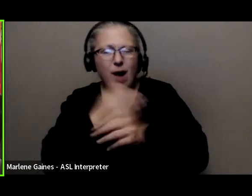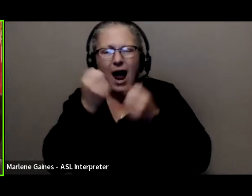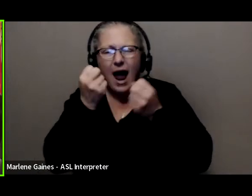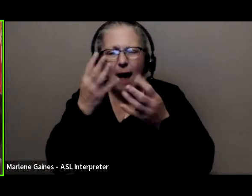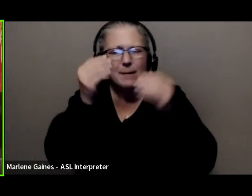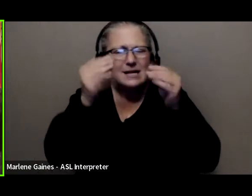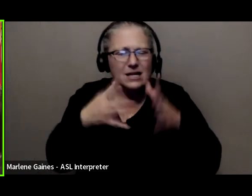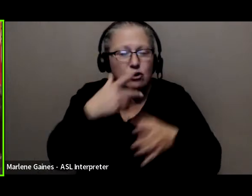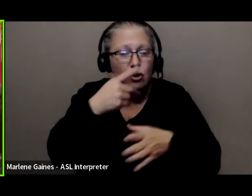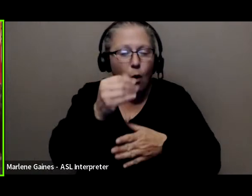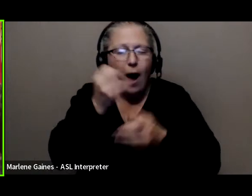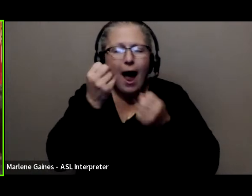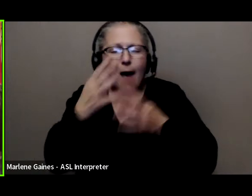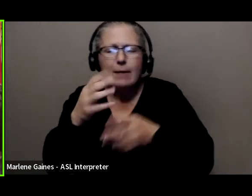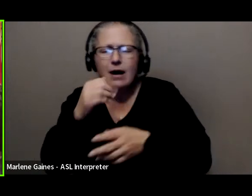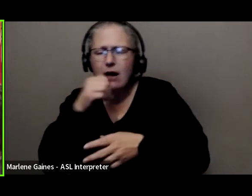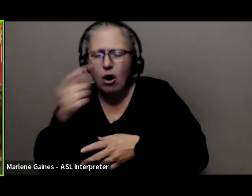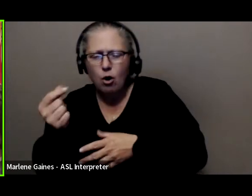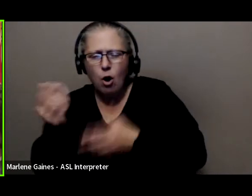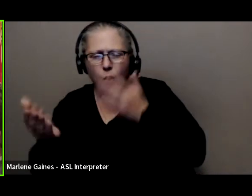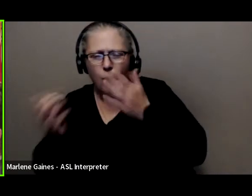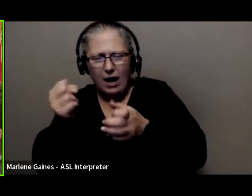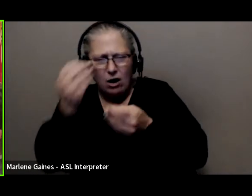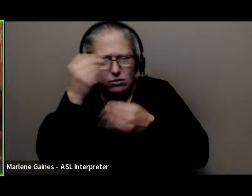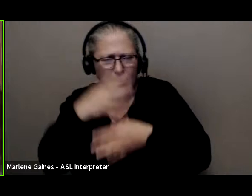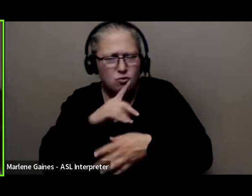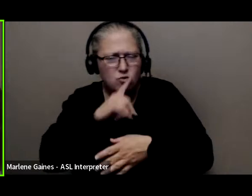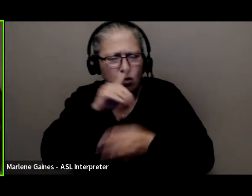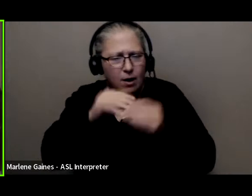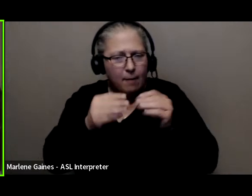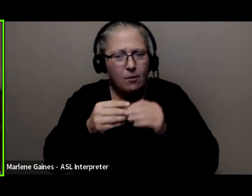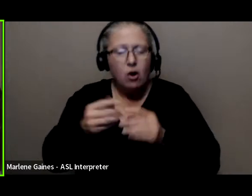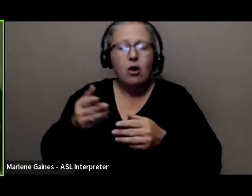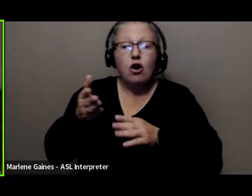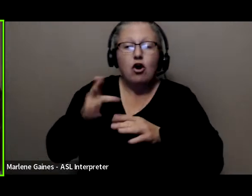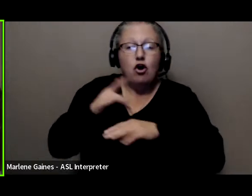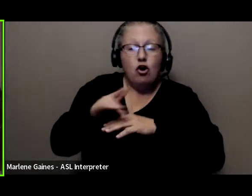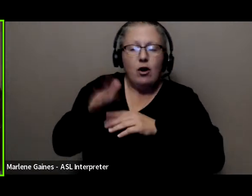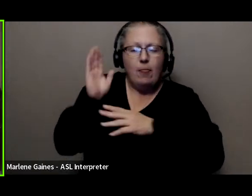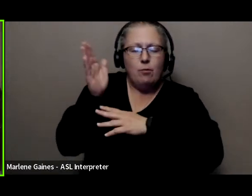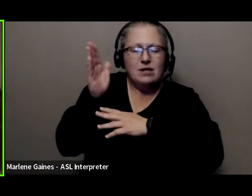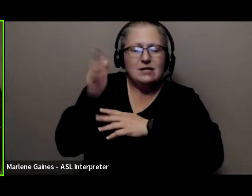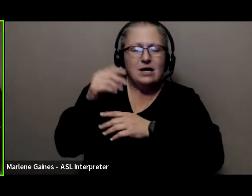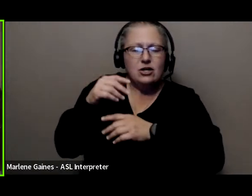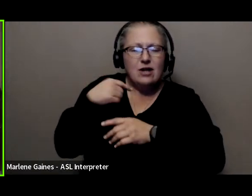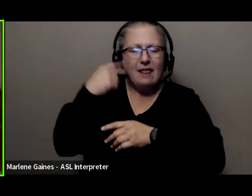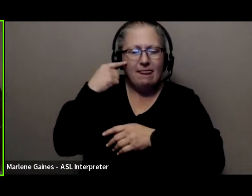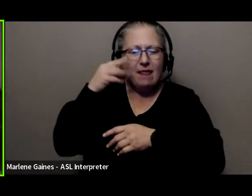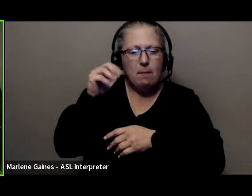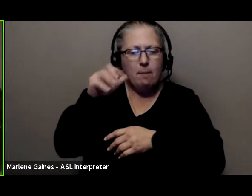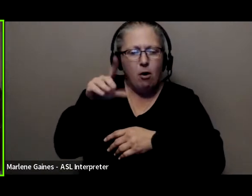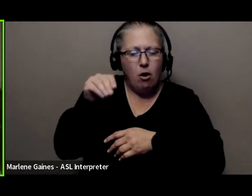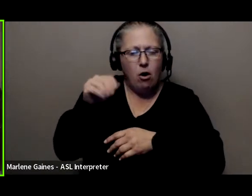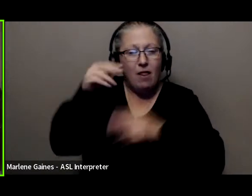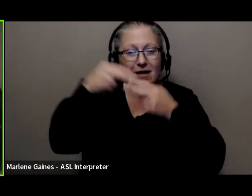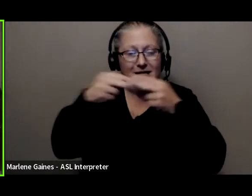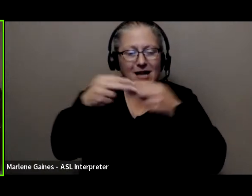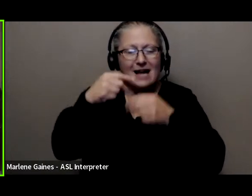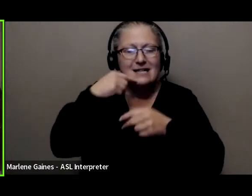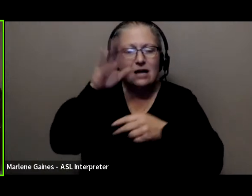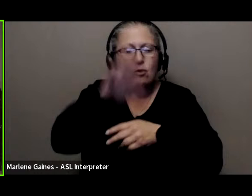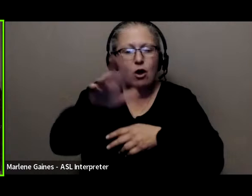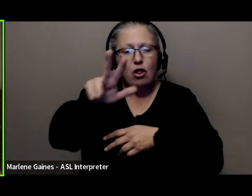looks like in reality. So could you share that with me? Sure. So early on in the presentation, I think Marlo on the slide, it says there's